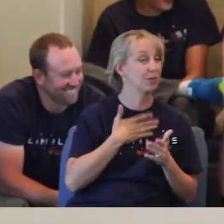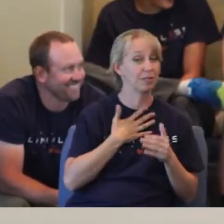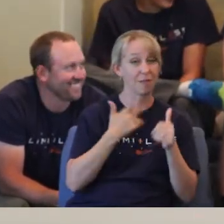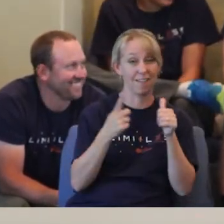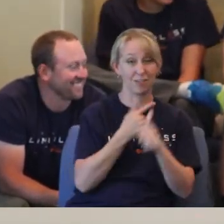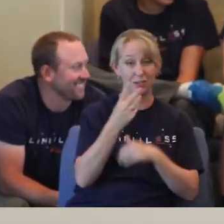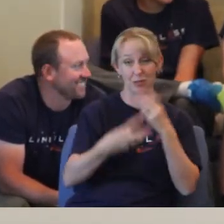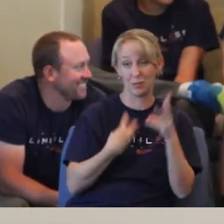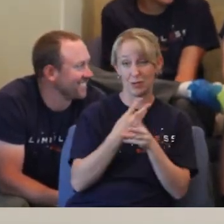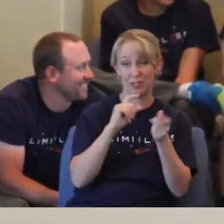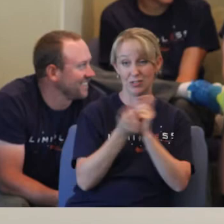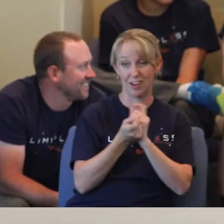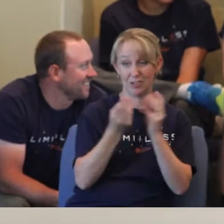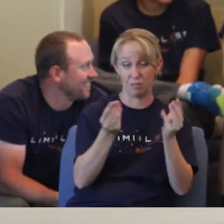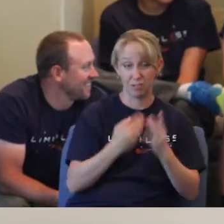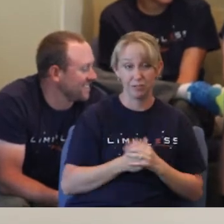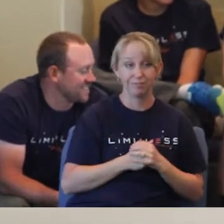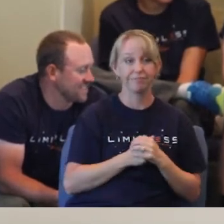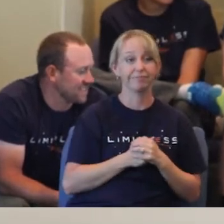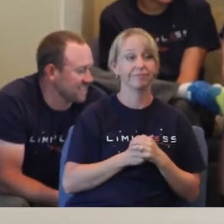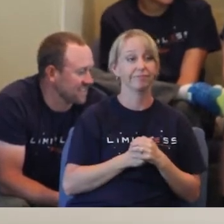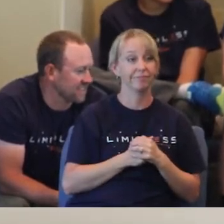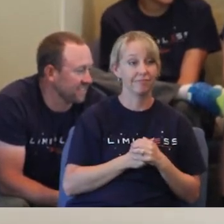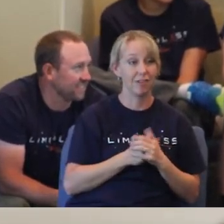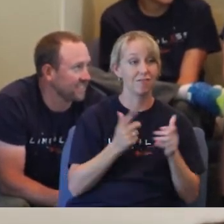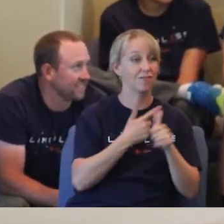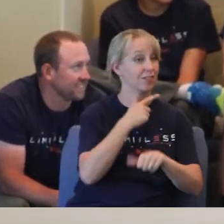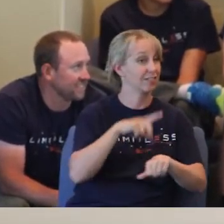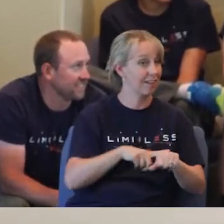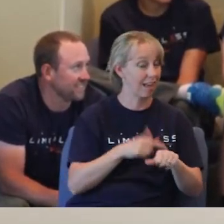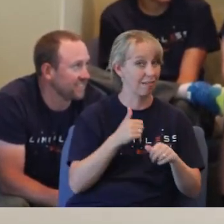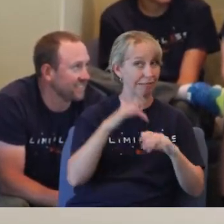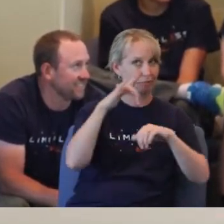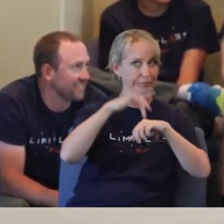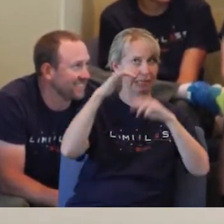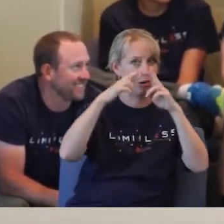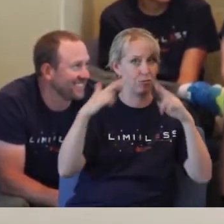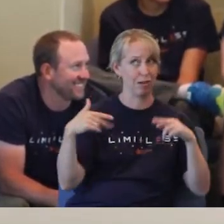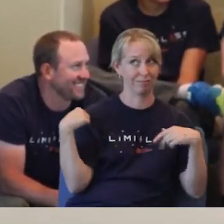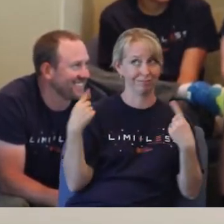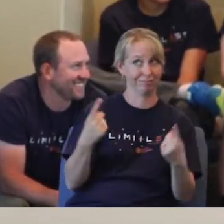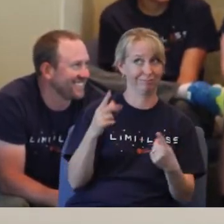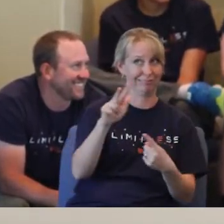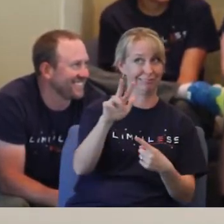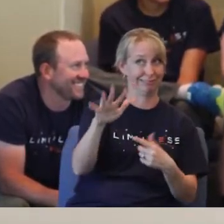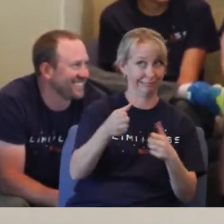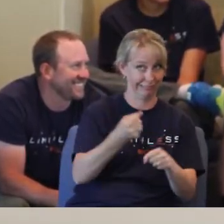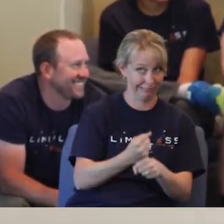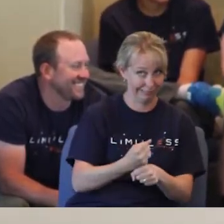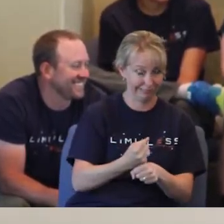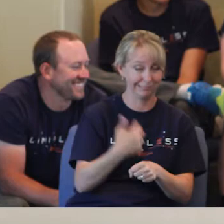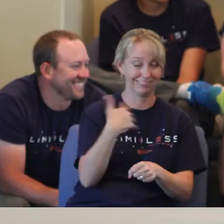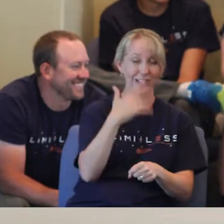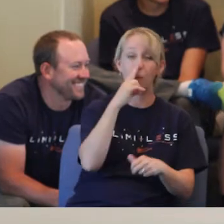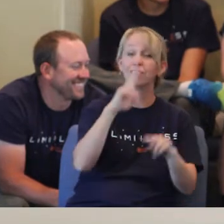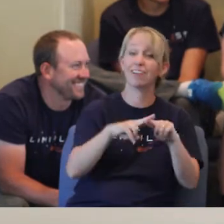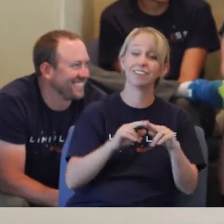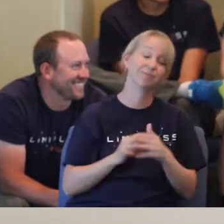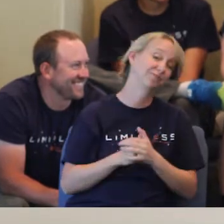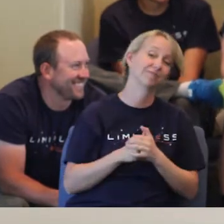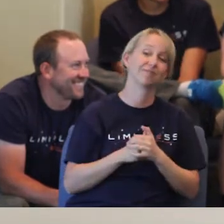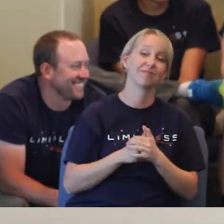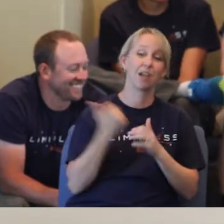Changers mission. It was the first time I'd been on a roof in about 35 years, so that was really fun. I was on Ryan's